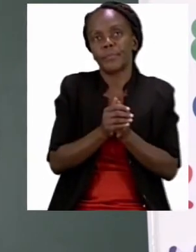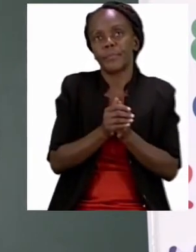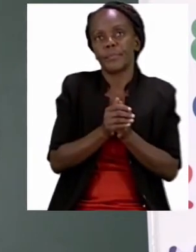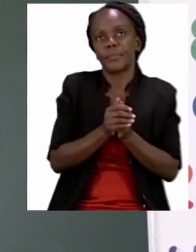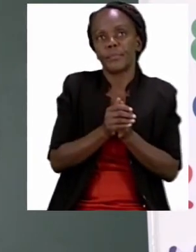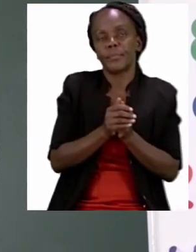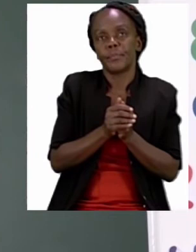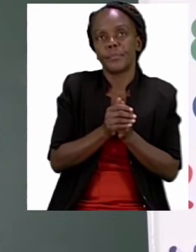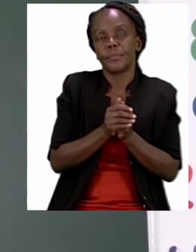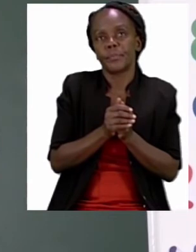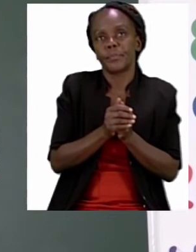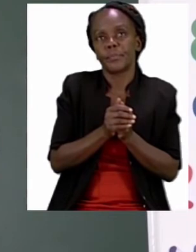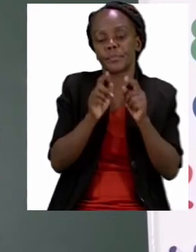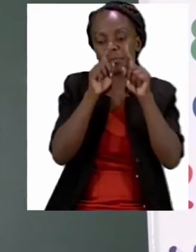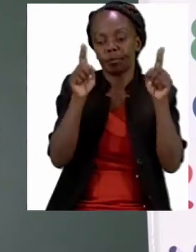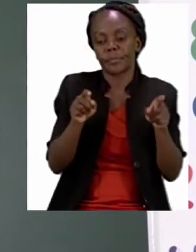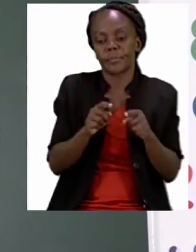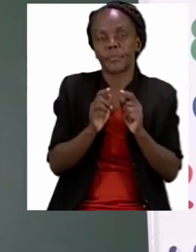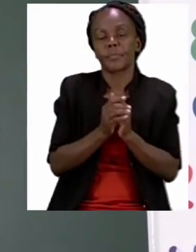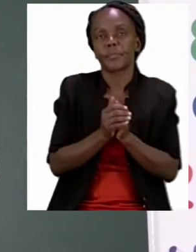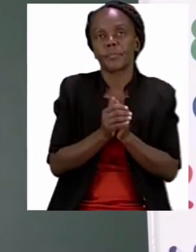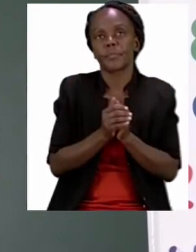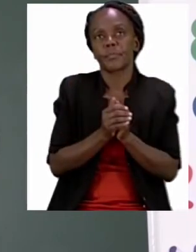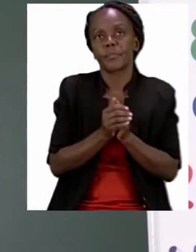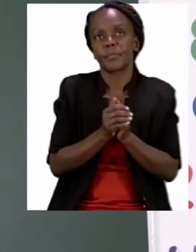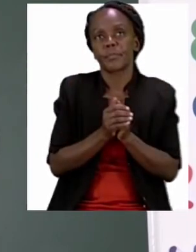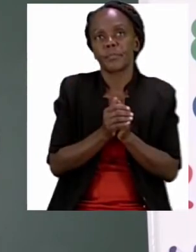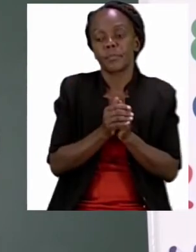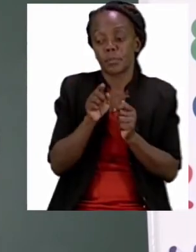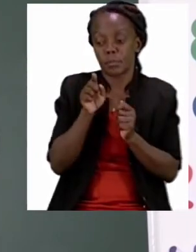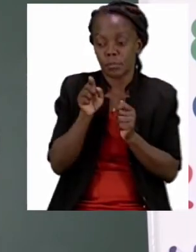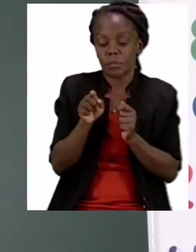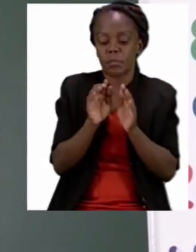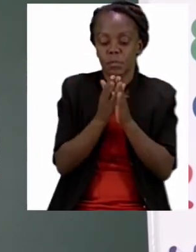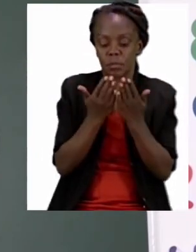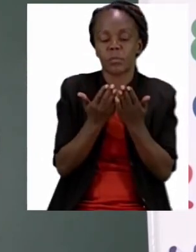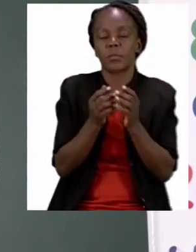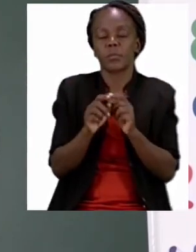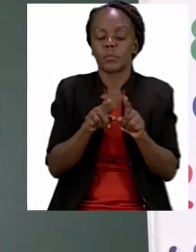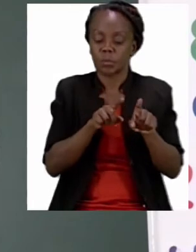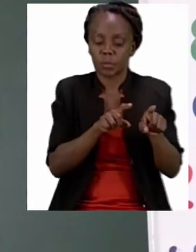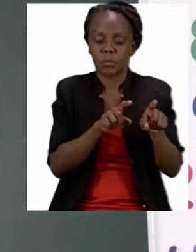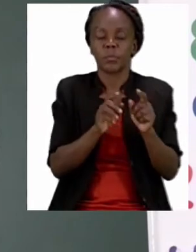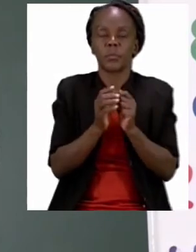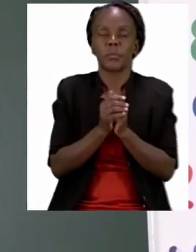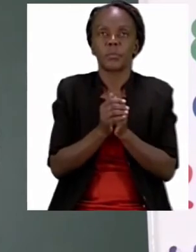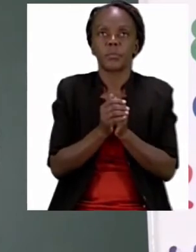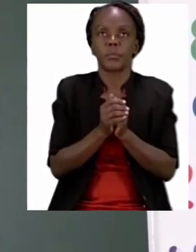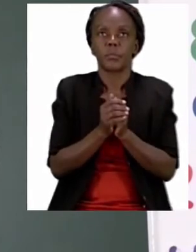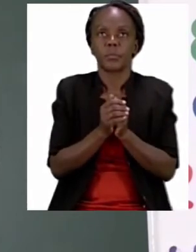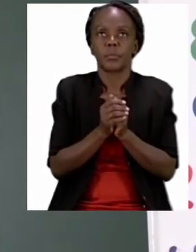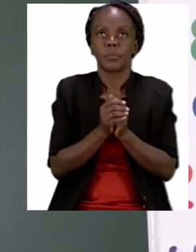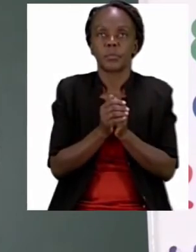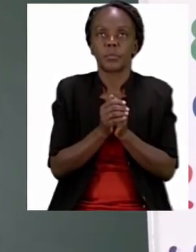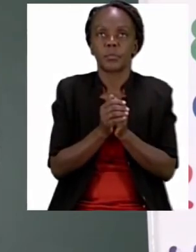I'm going to do it on the board, and you are going to do it in your booklet. So the first thing we need to do is start